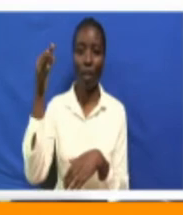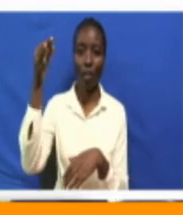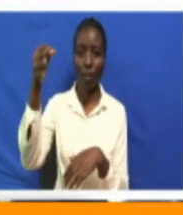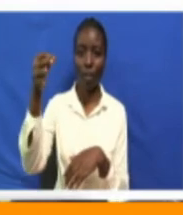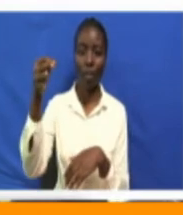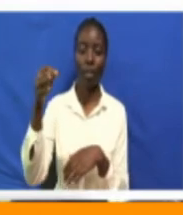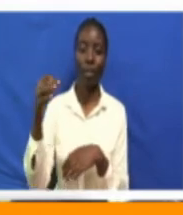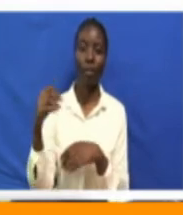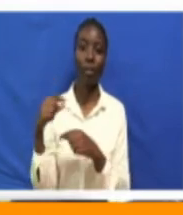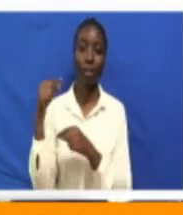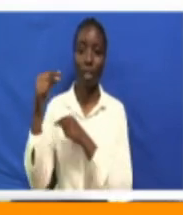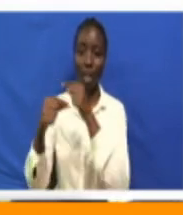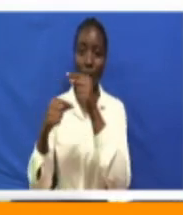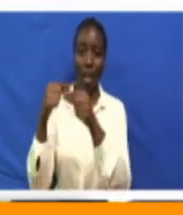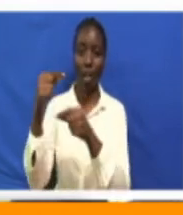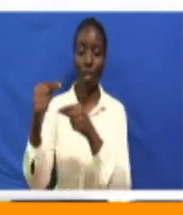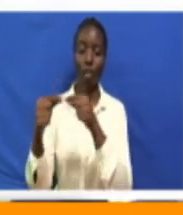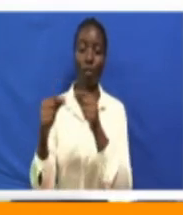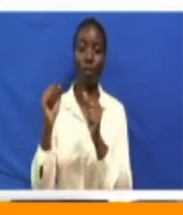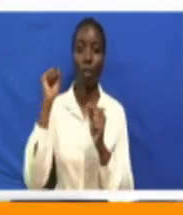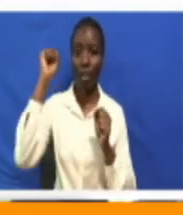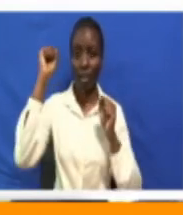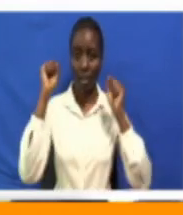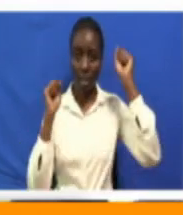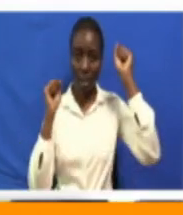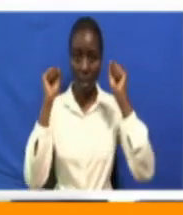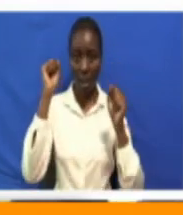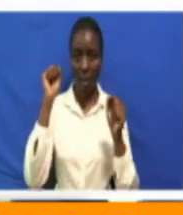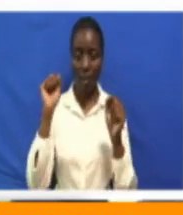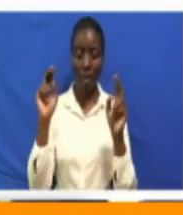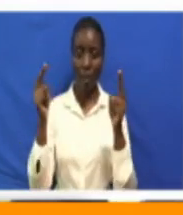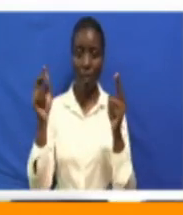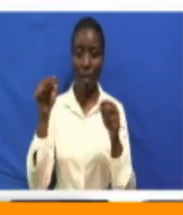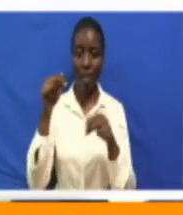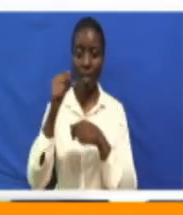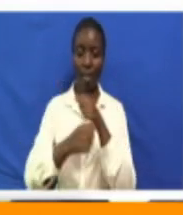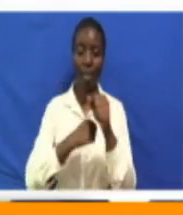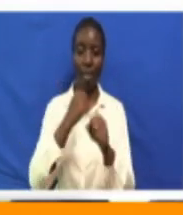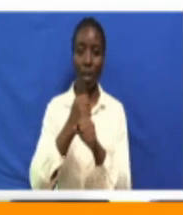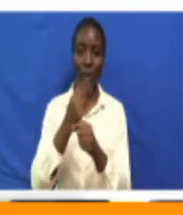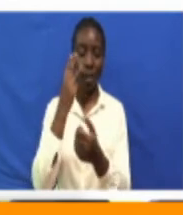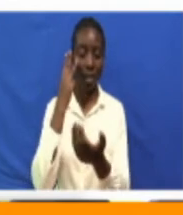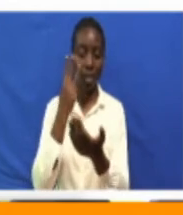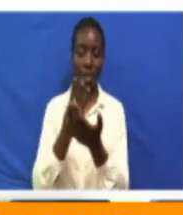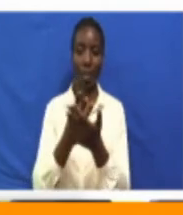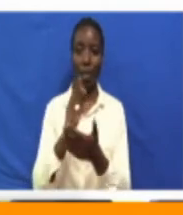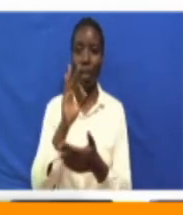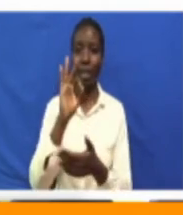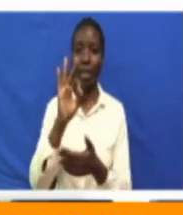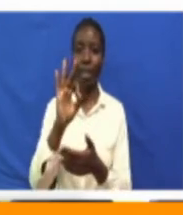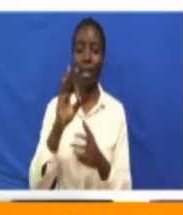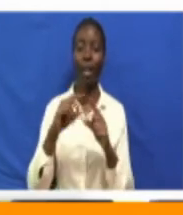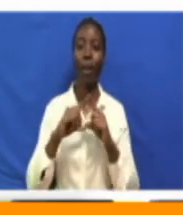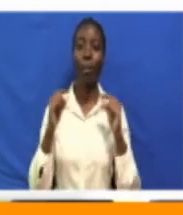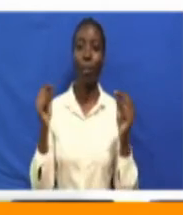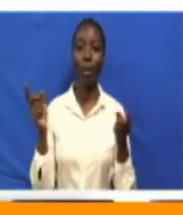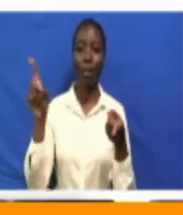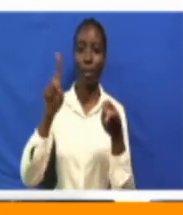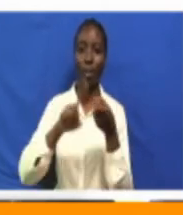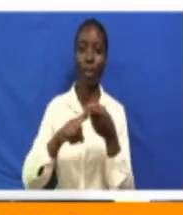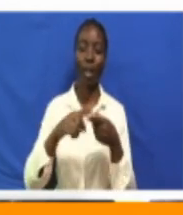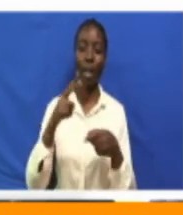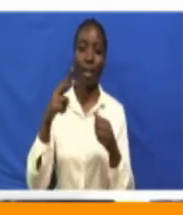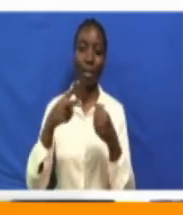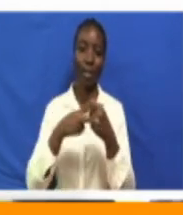shepherds and the commencement of this year we witnessed the ordination of three priests with additional seven